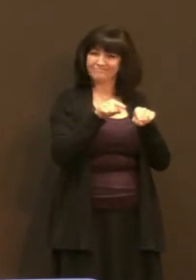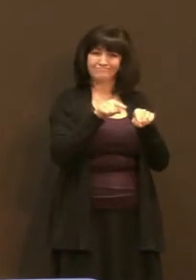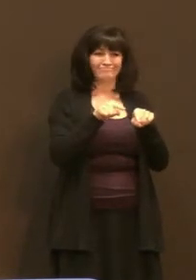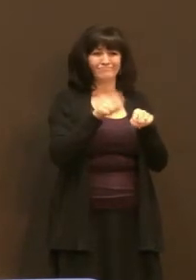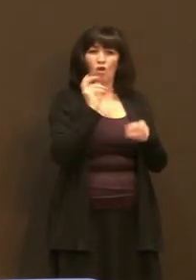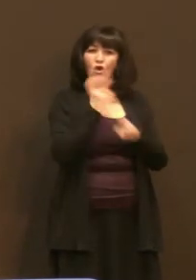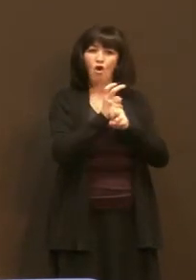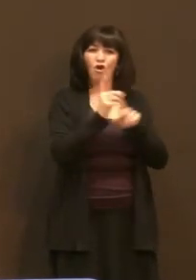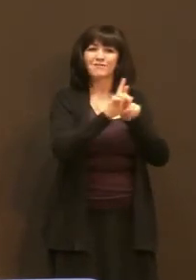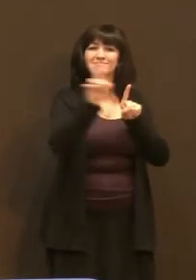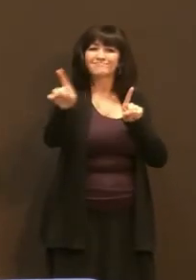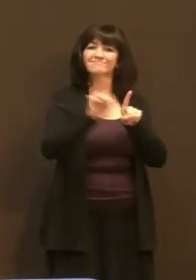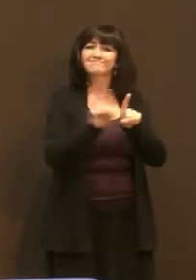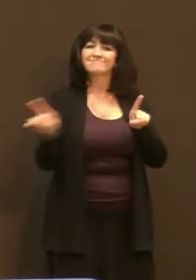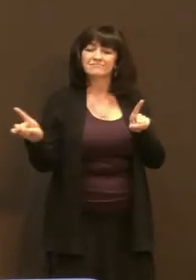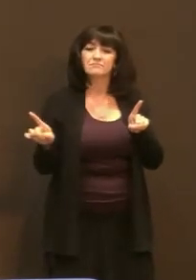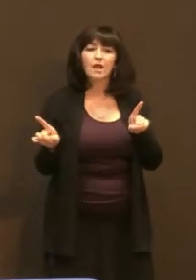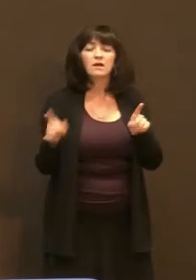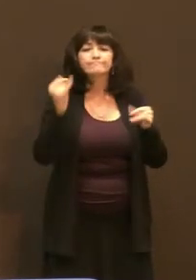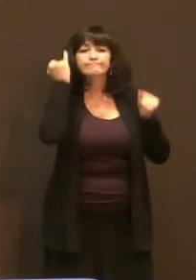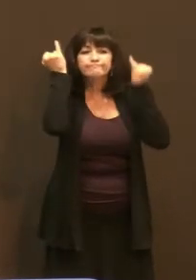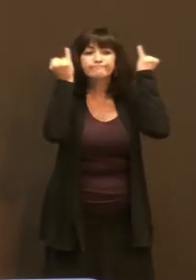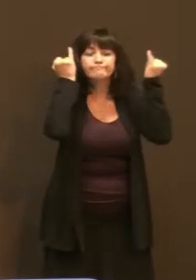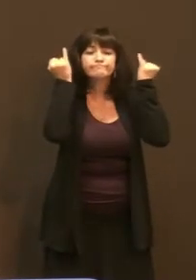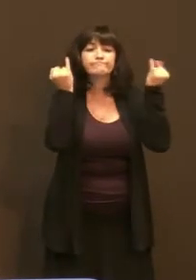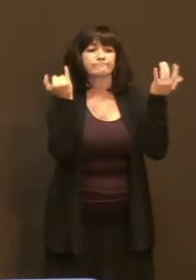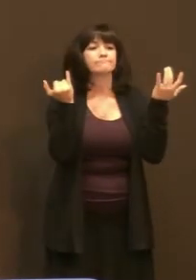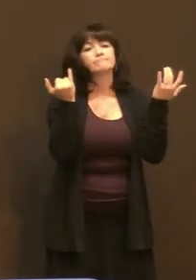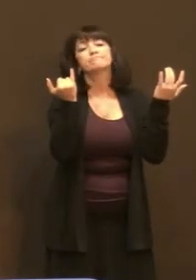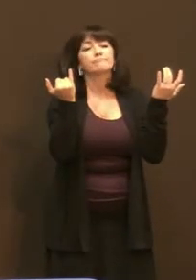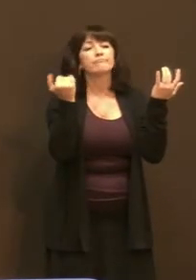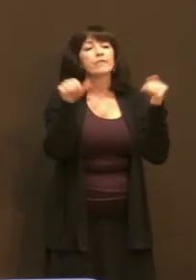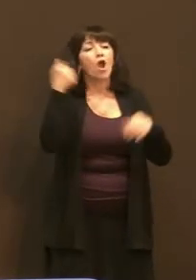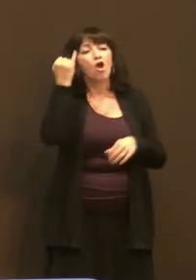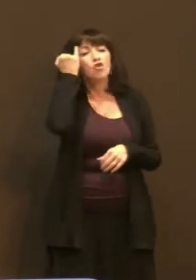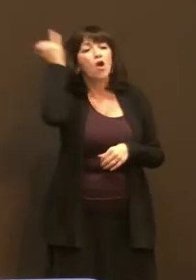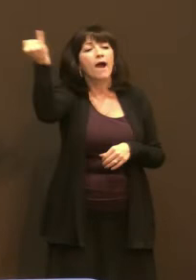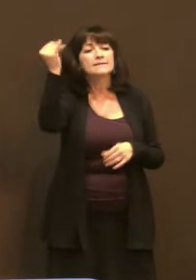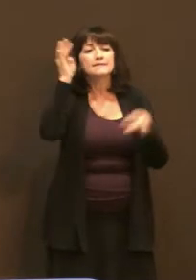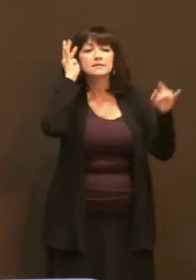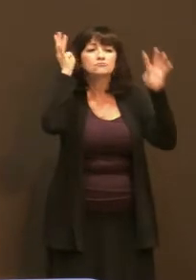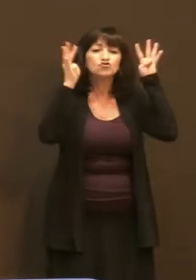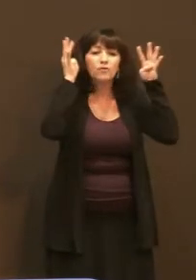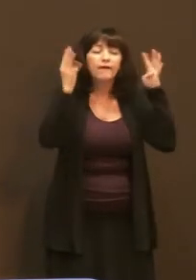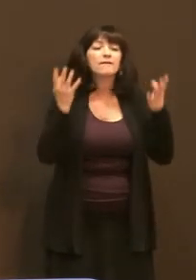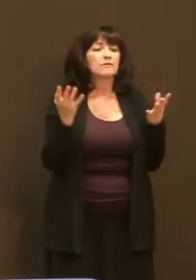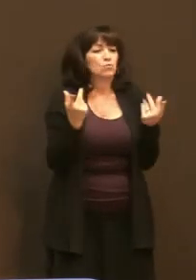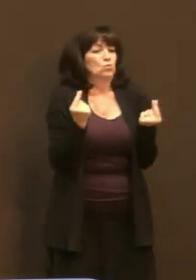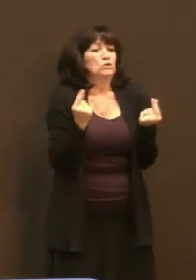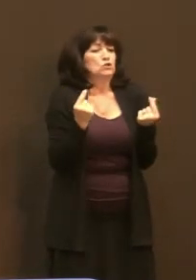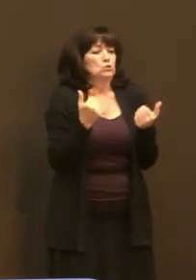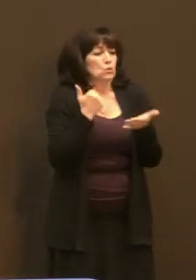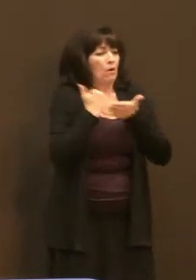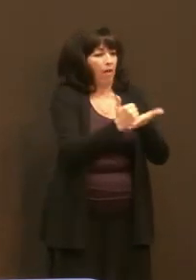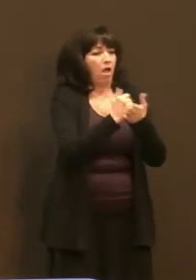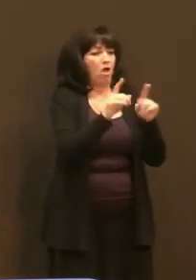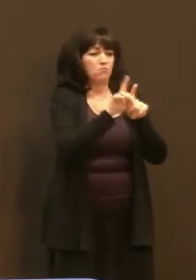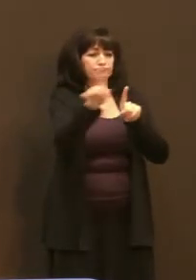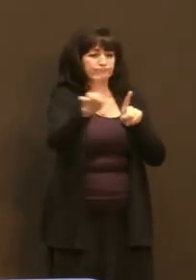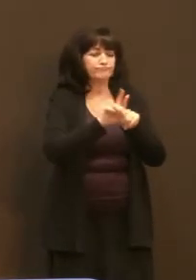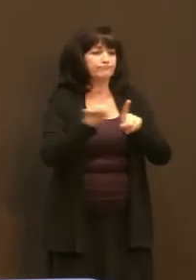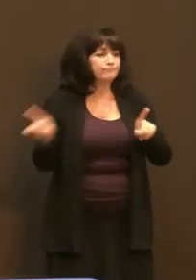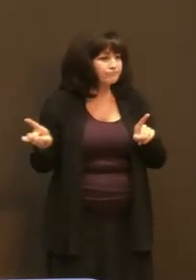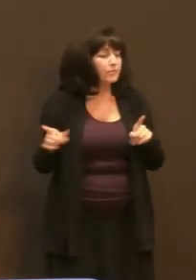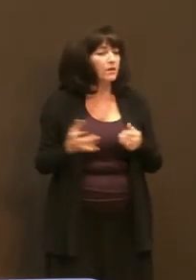those. One of the biggest challenges, I think, in our other facilities is the Delaware Psychiatric Center, just